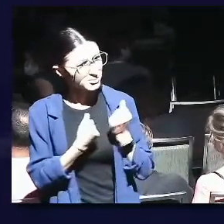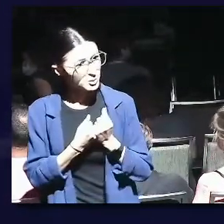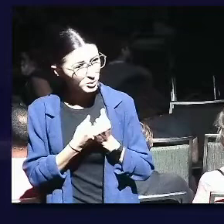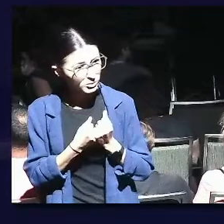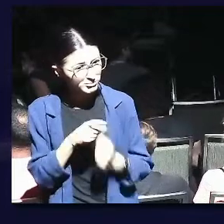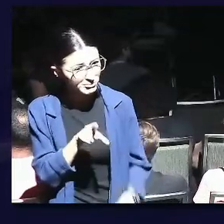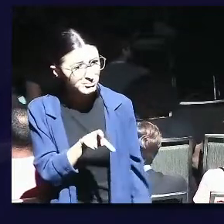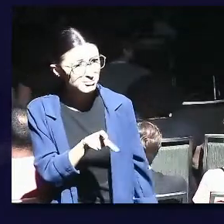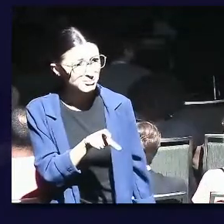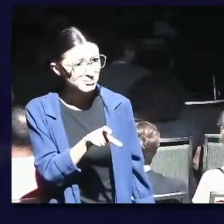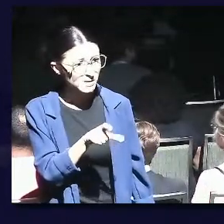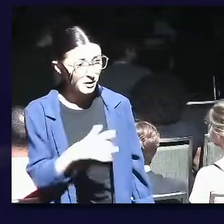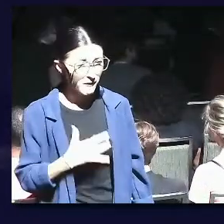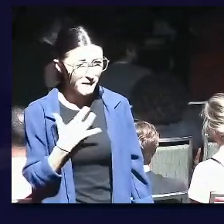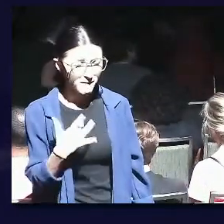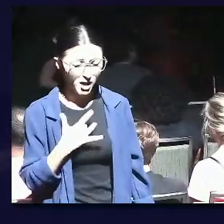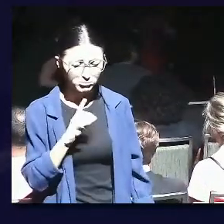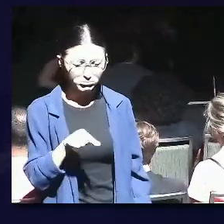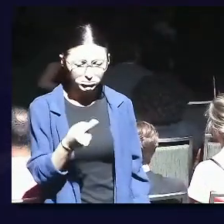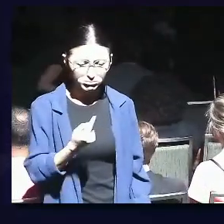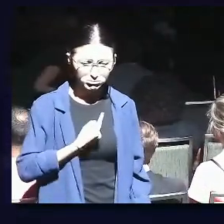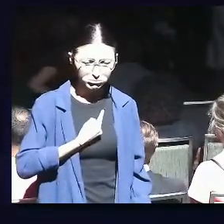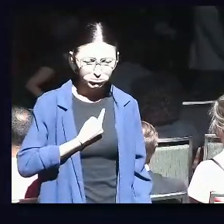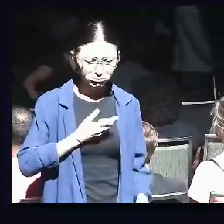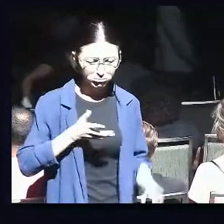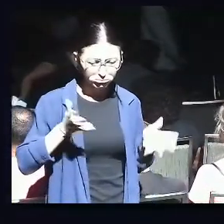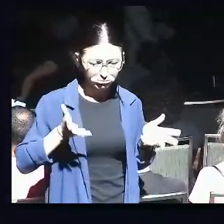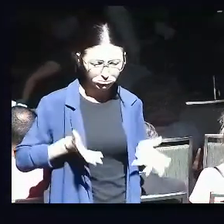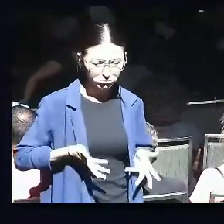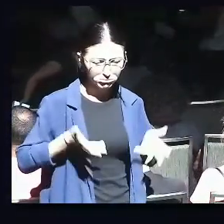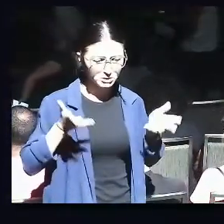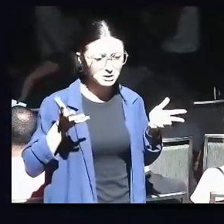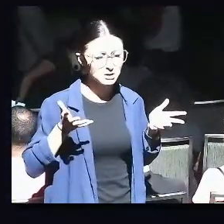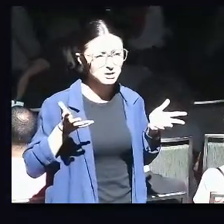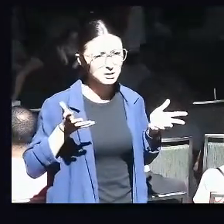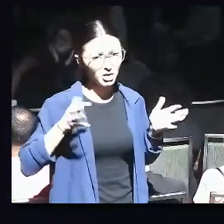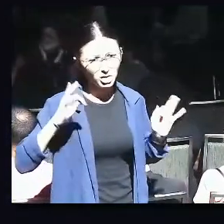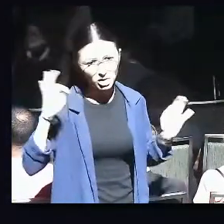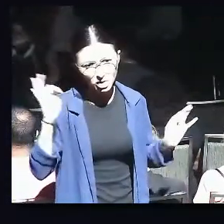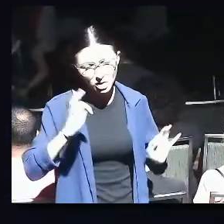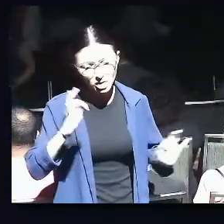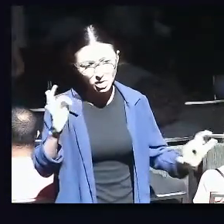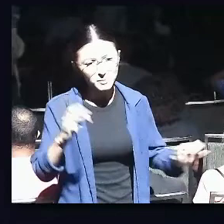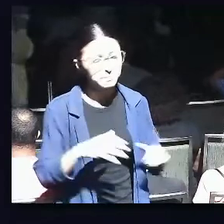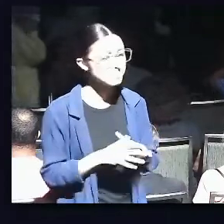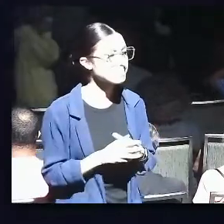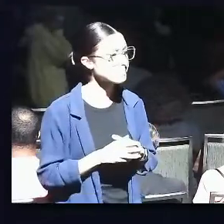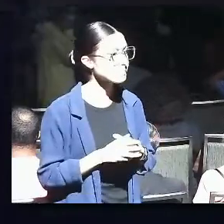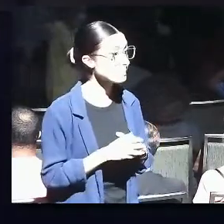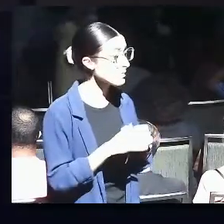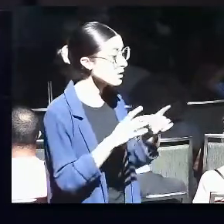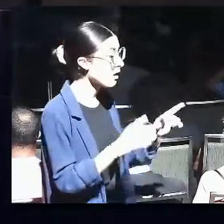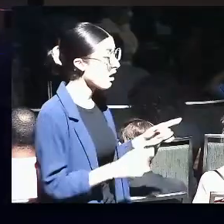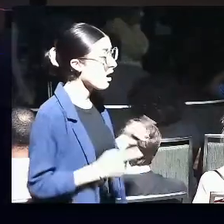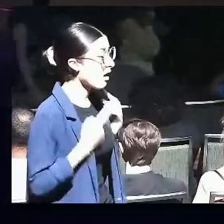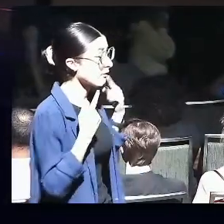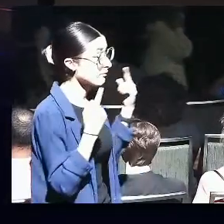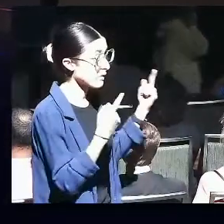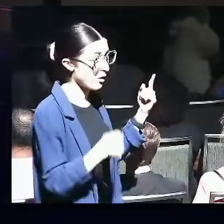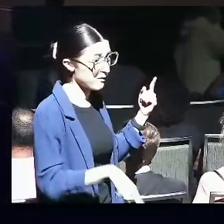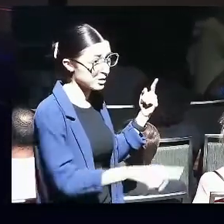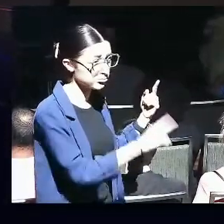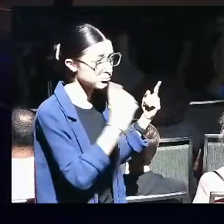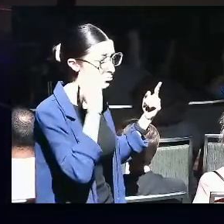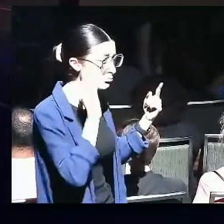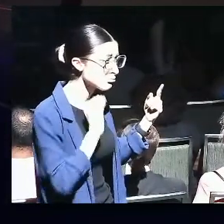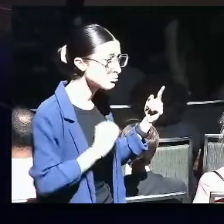felt forgotten in the middle of nowhere? Have you ever felt like you